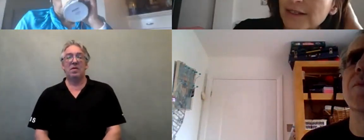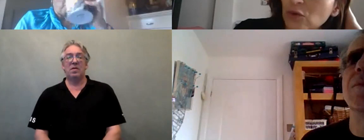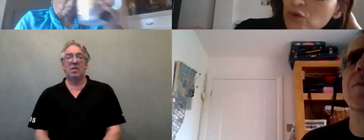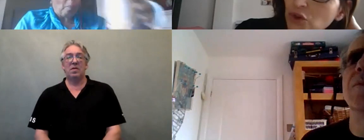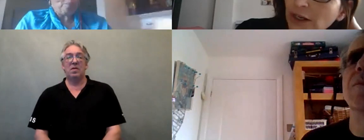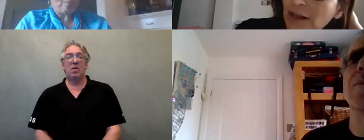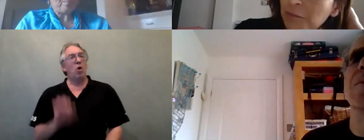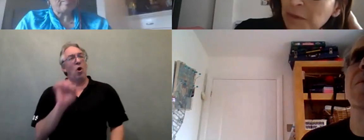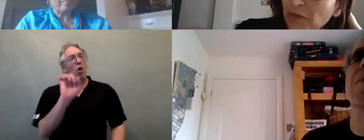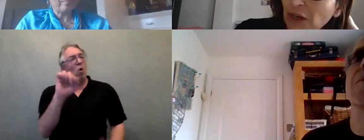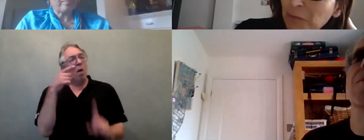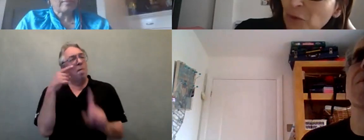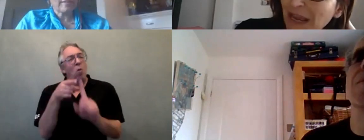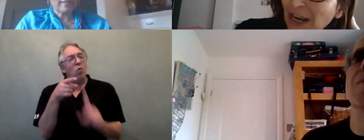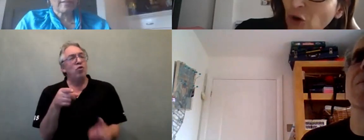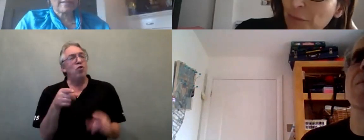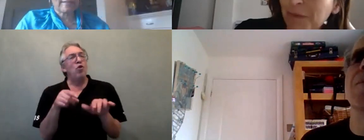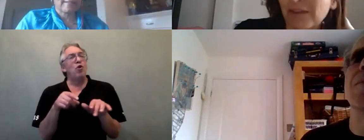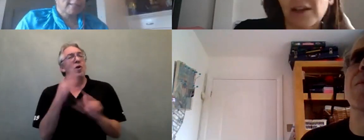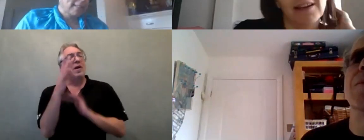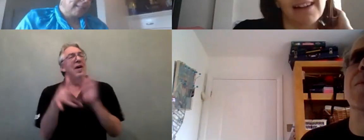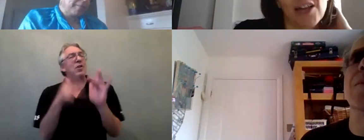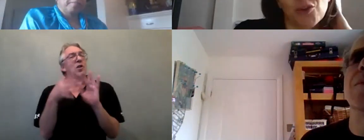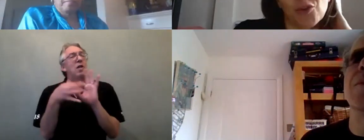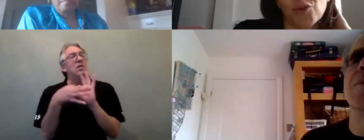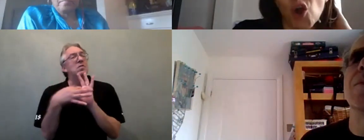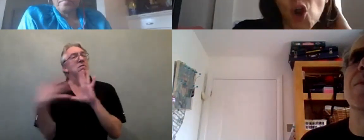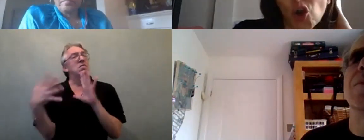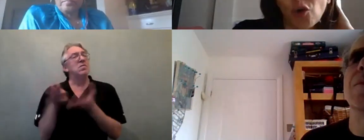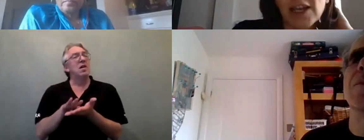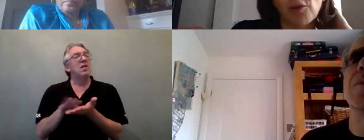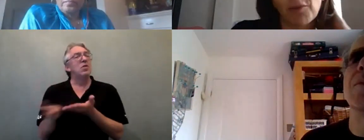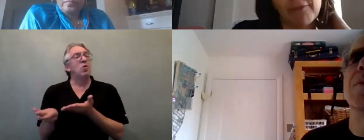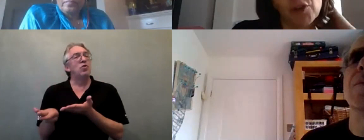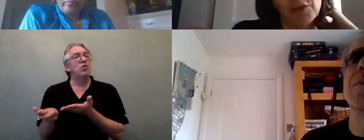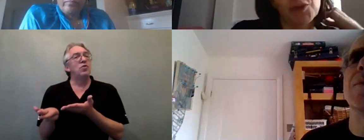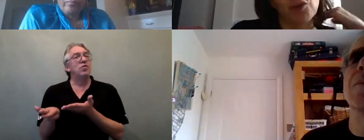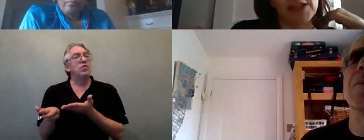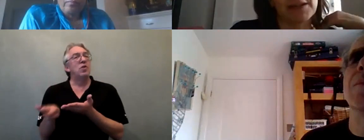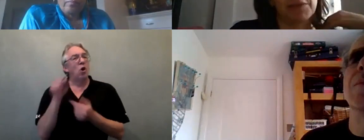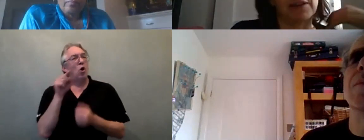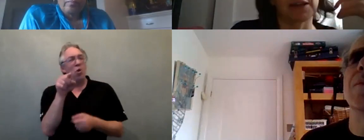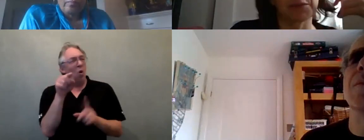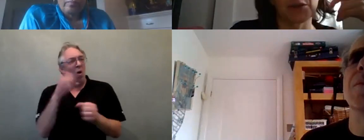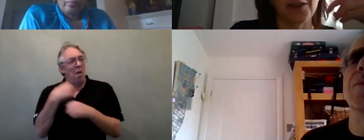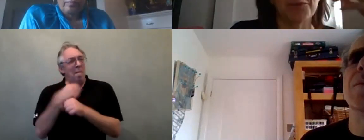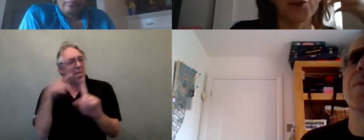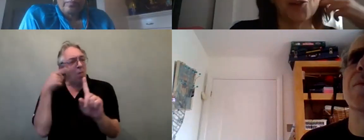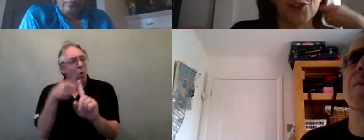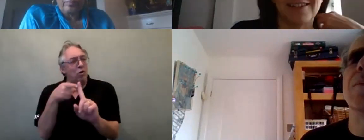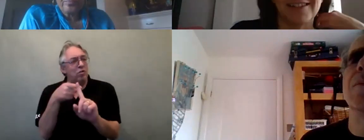digital exclusion, and maybe if you can make a comment particularly in relation to low-income country, which obviously is something that keeps